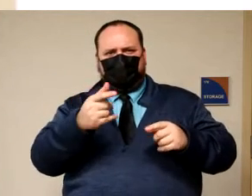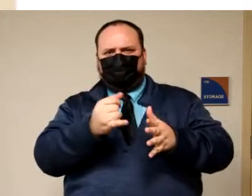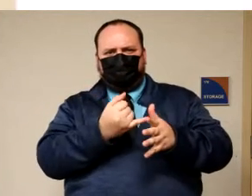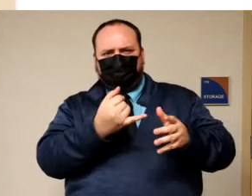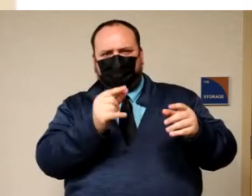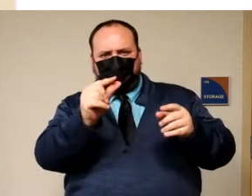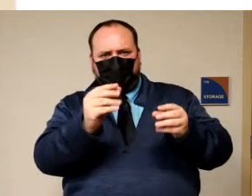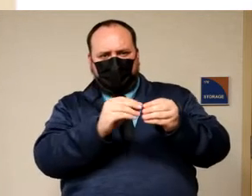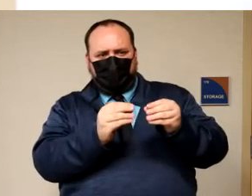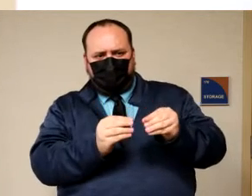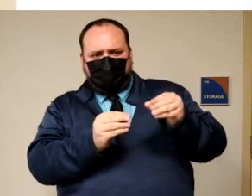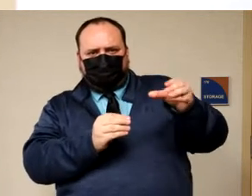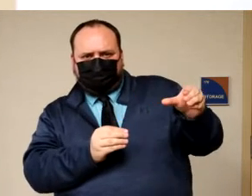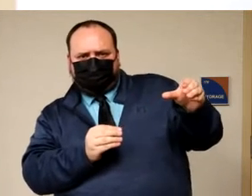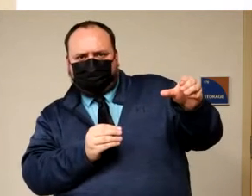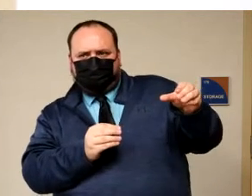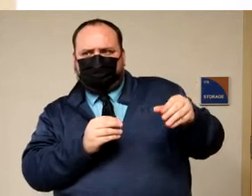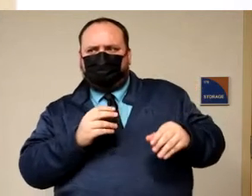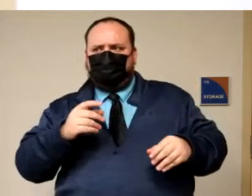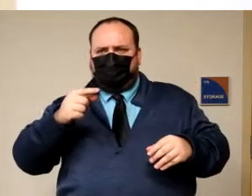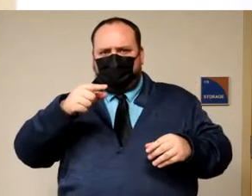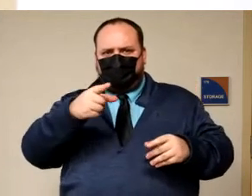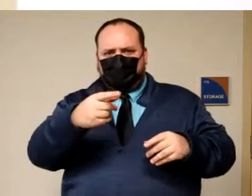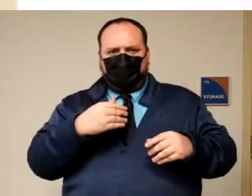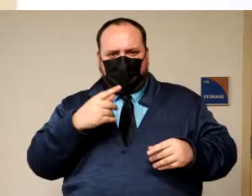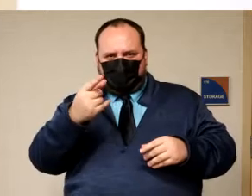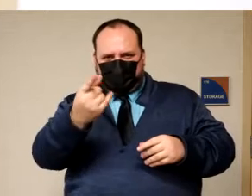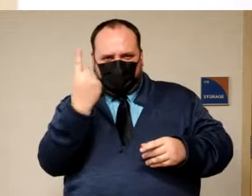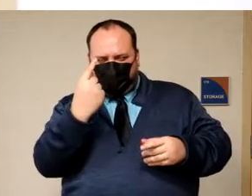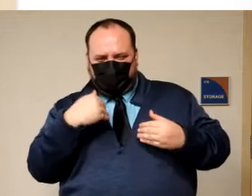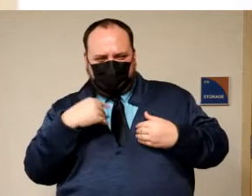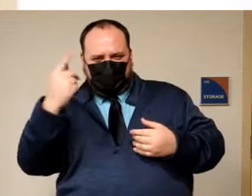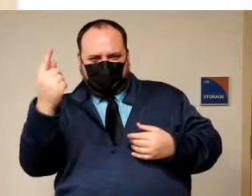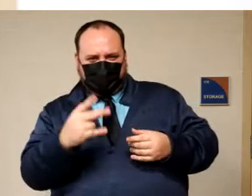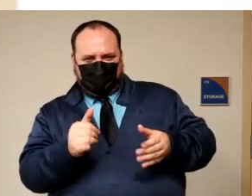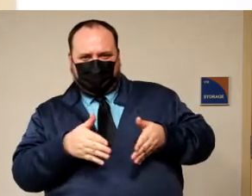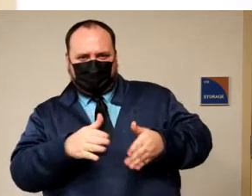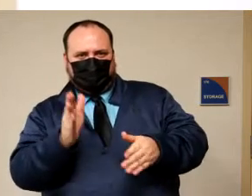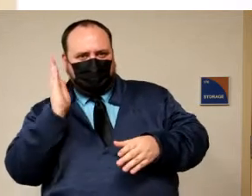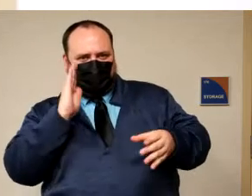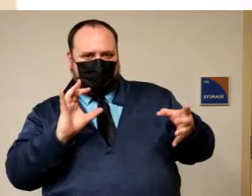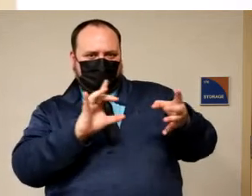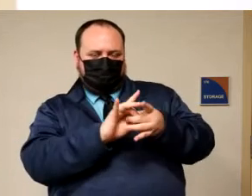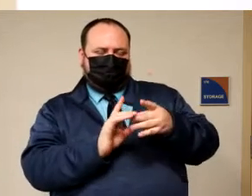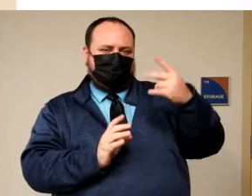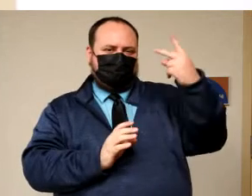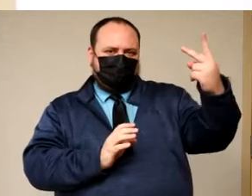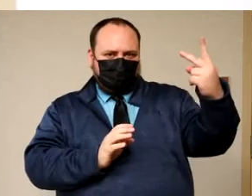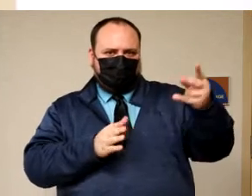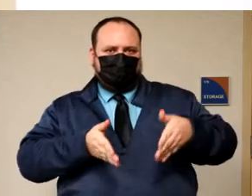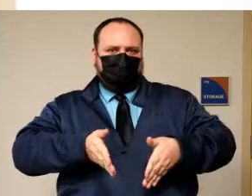block? And it's like half of the street. It would connect two major streets.